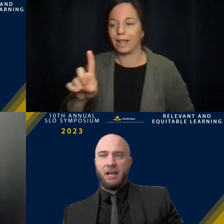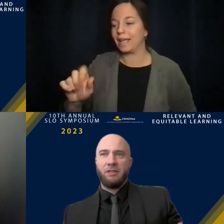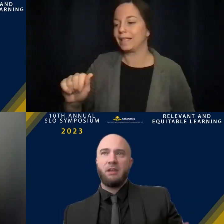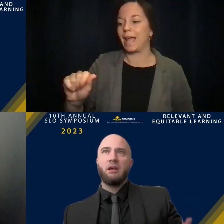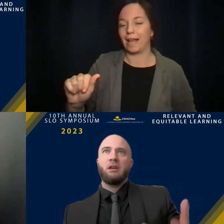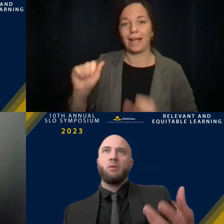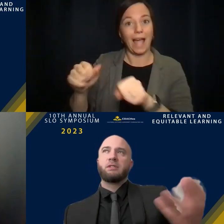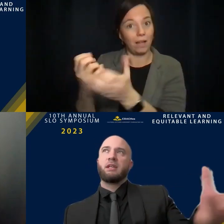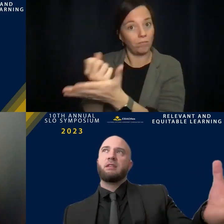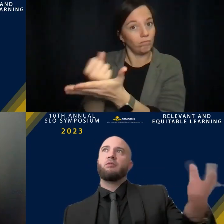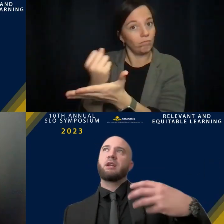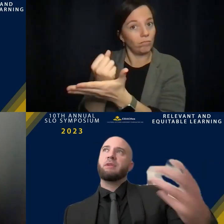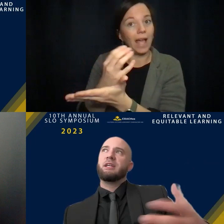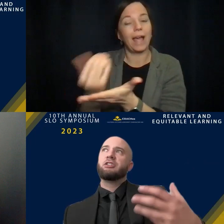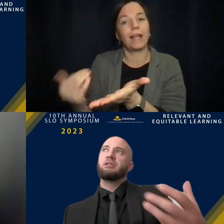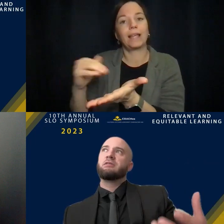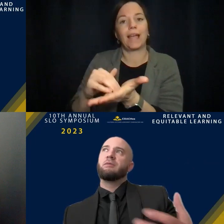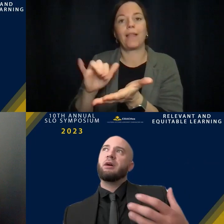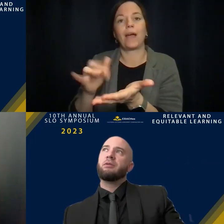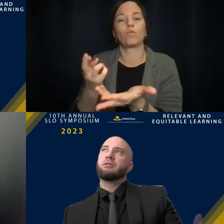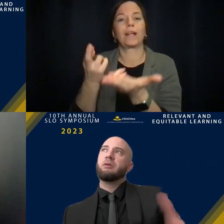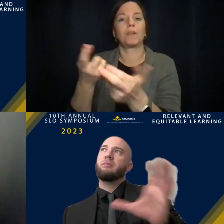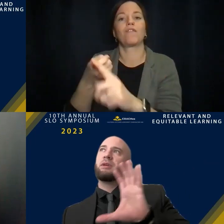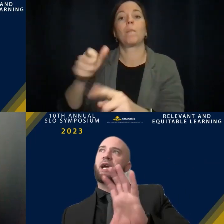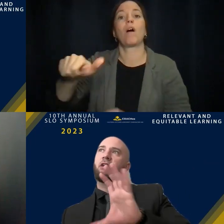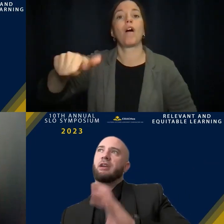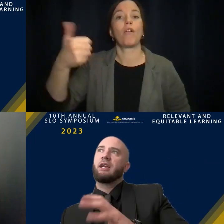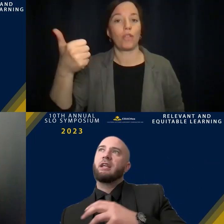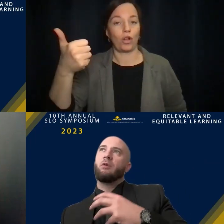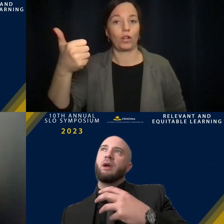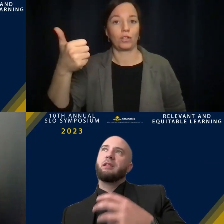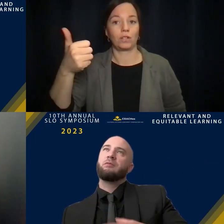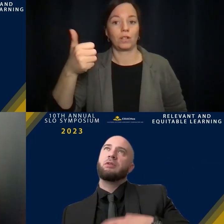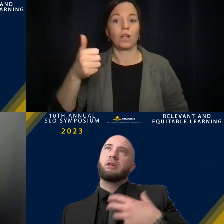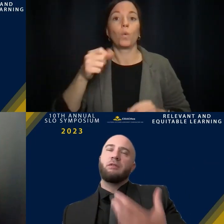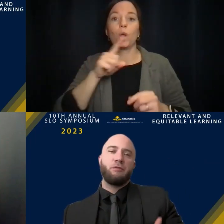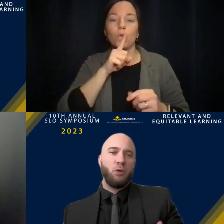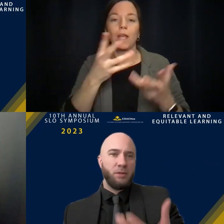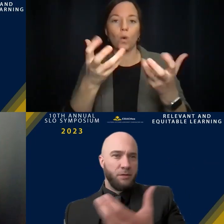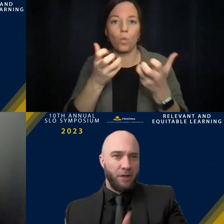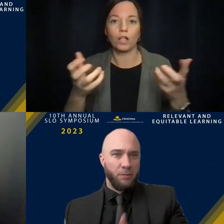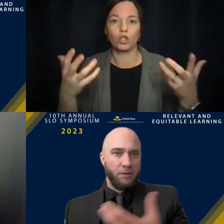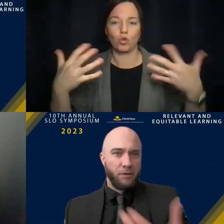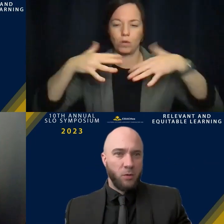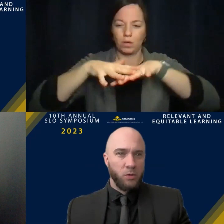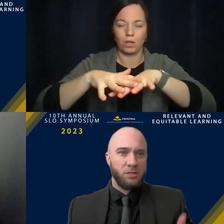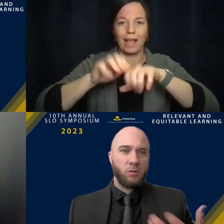leveraged. And then once again, the recommendations from others be aggregate in a way that really can inform the development of our courses,